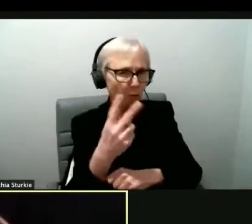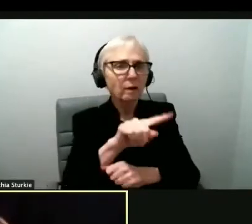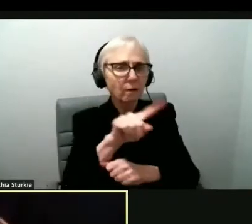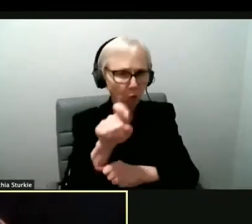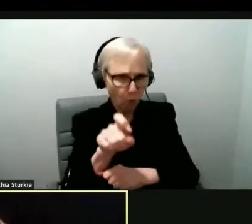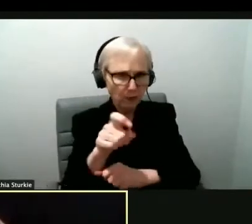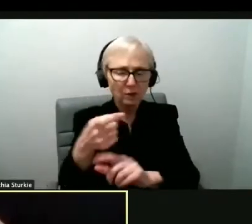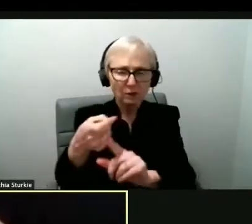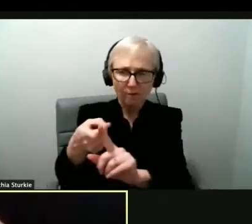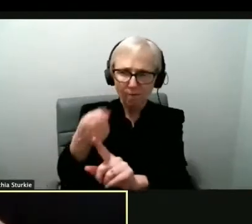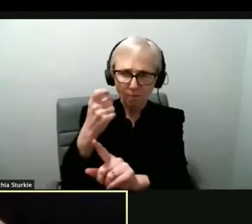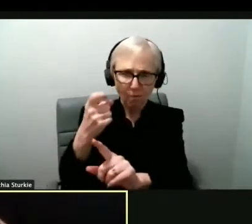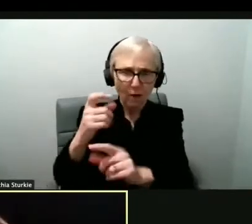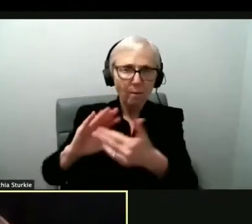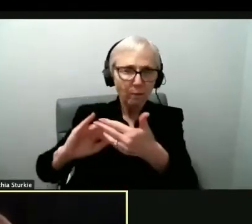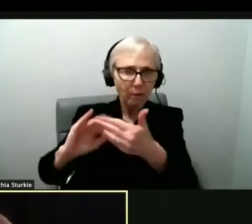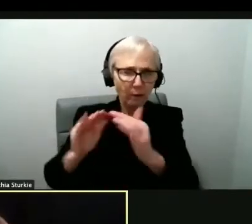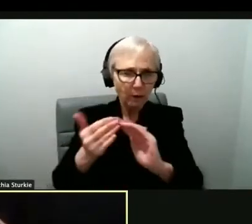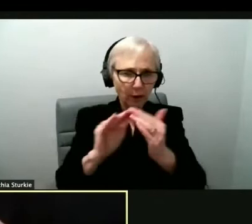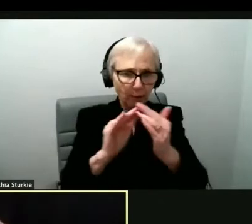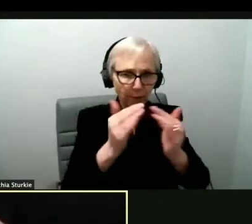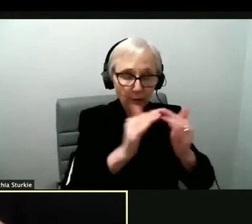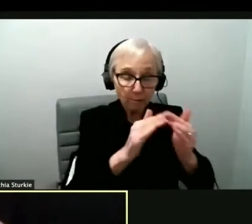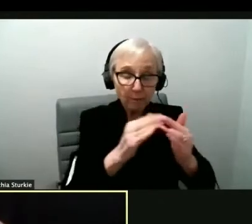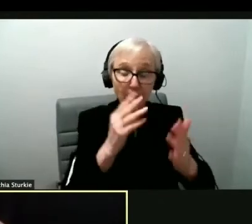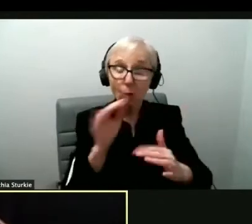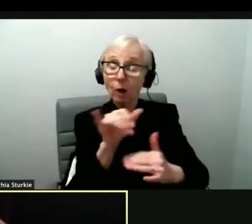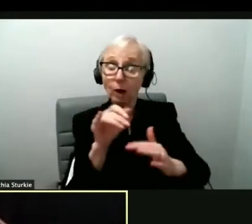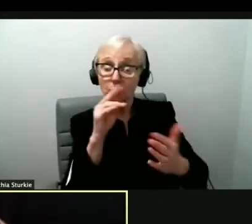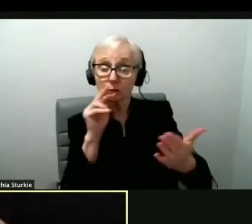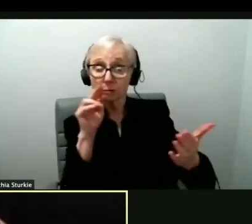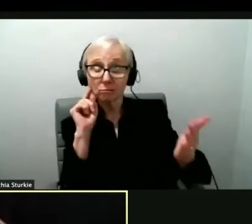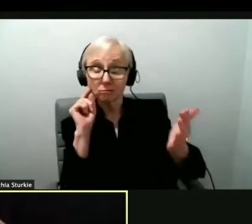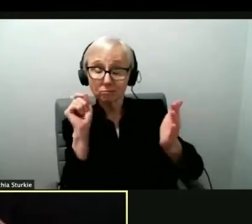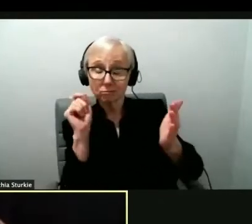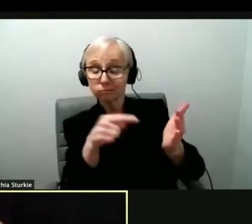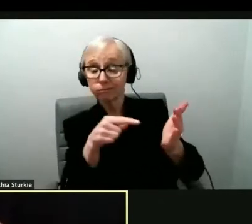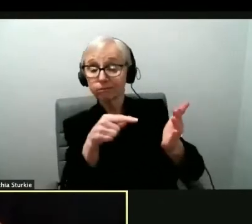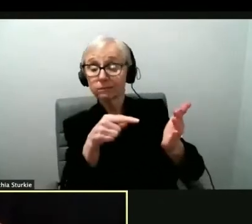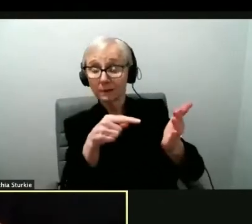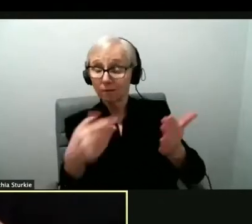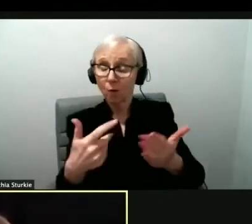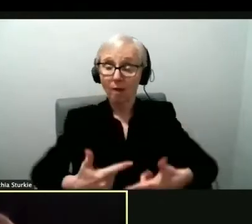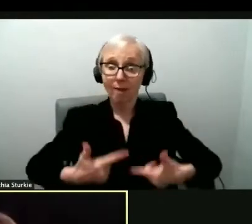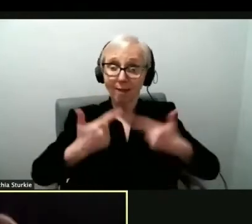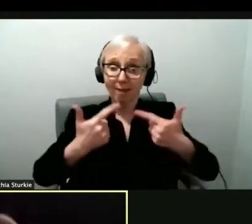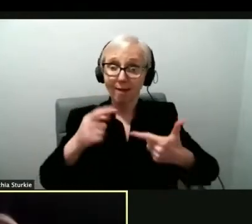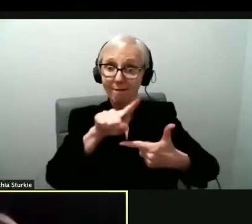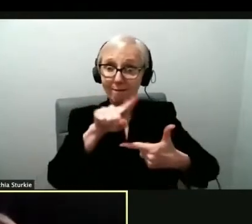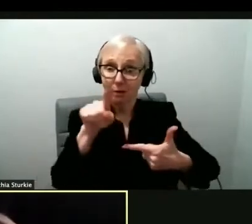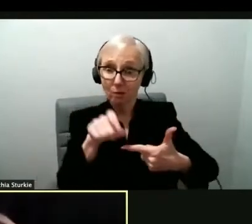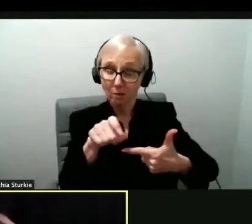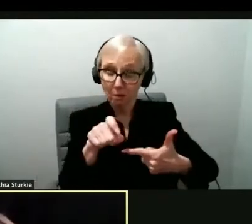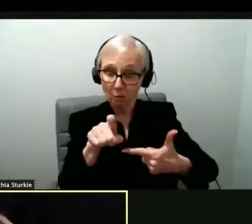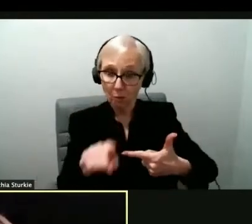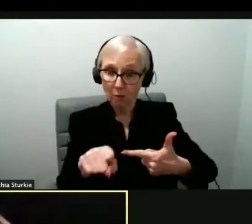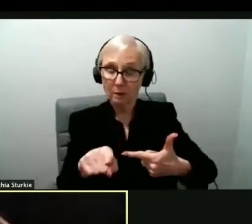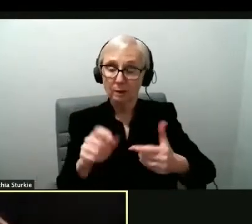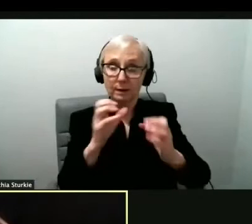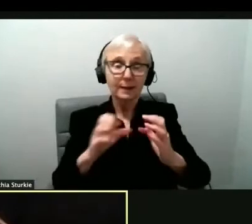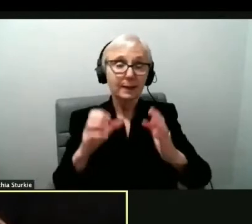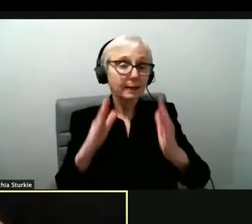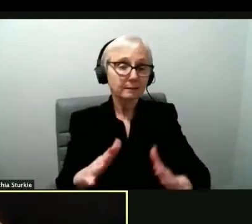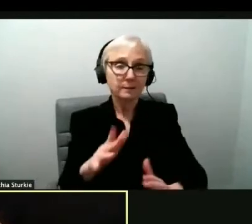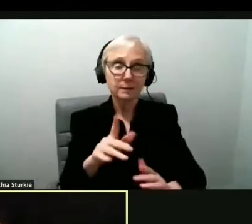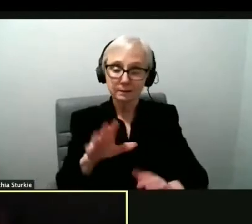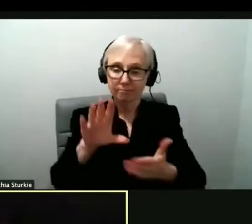from the community, but we will be keeping a lookout for live questions that pave new ground. Candidates, please remain muted when you're not